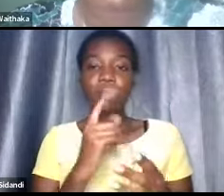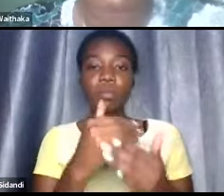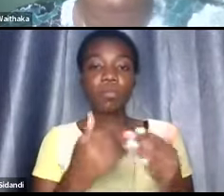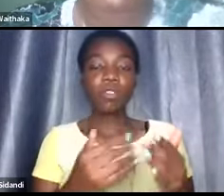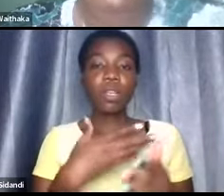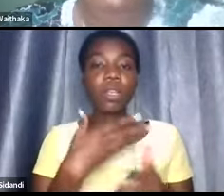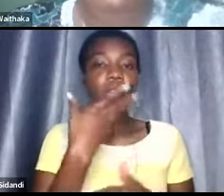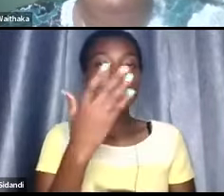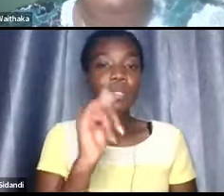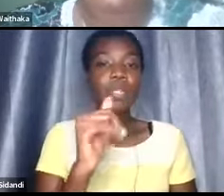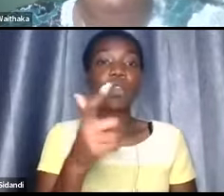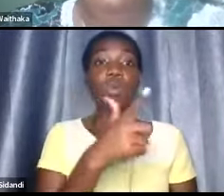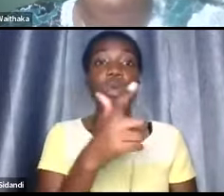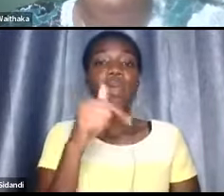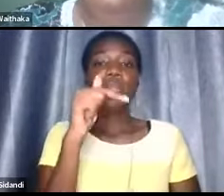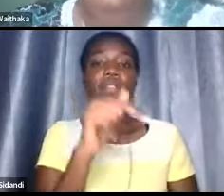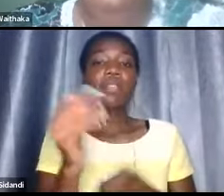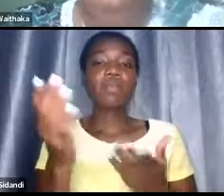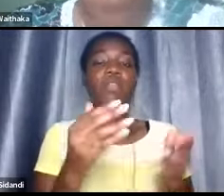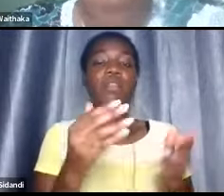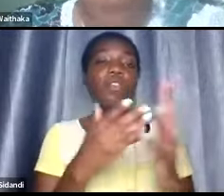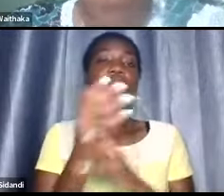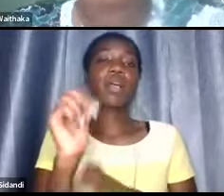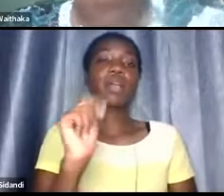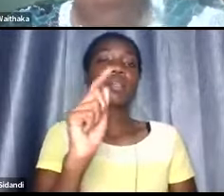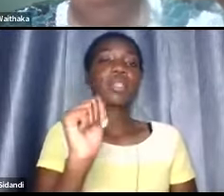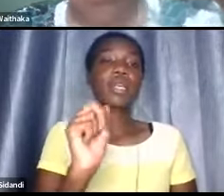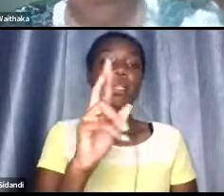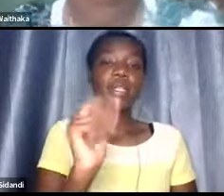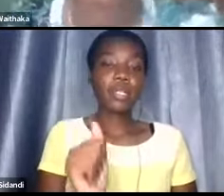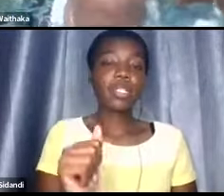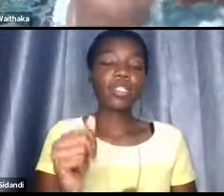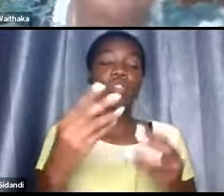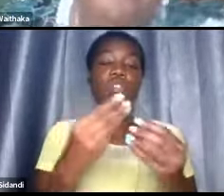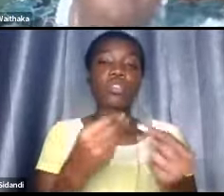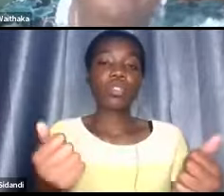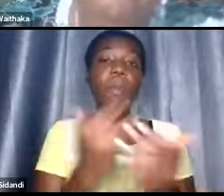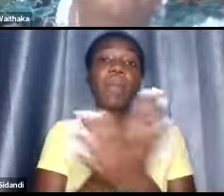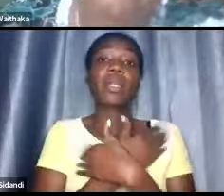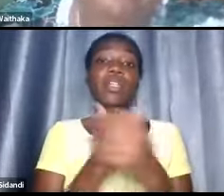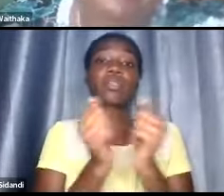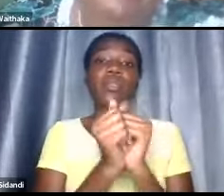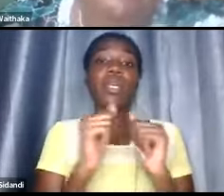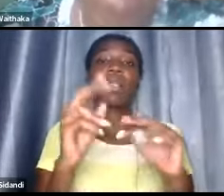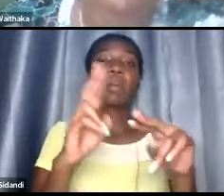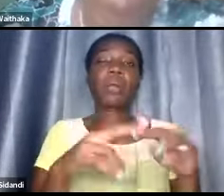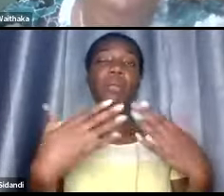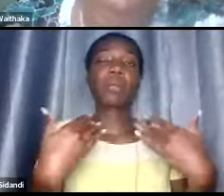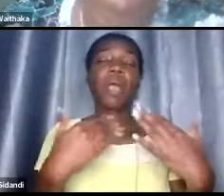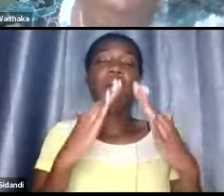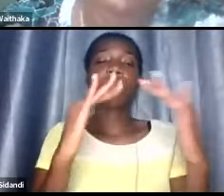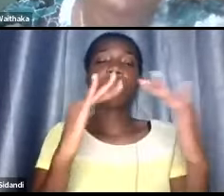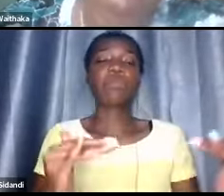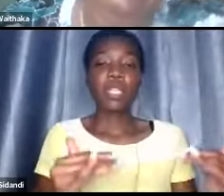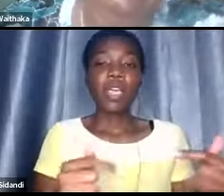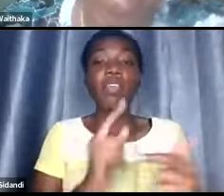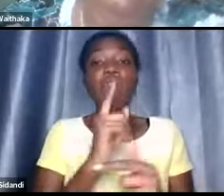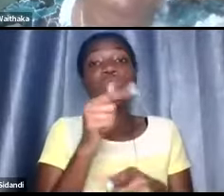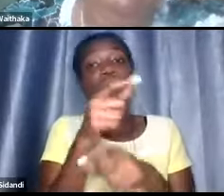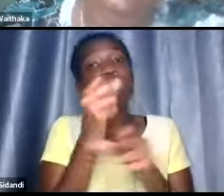remind you, this webinar is brought to you by Atara Solutions in partnership with Balcon Housing. Margaret, how do you help this person who wants to do